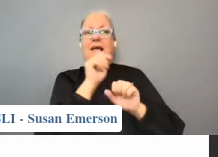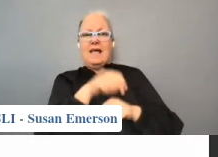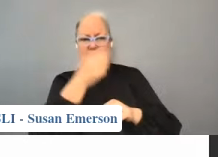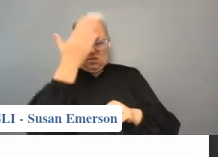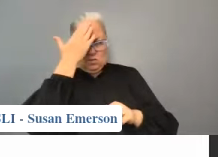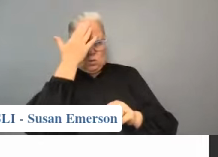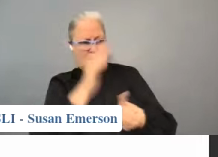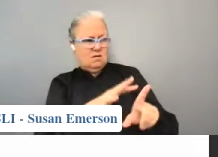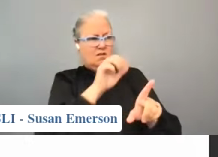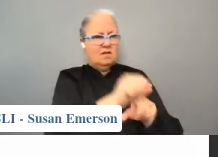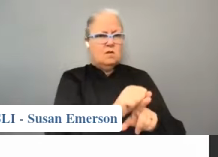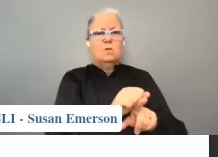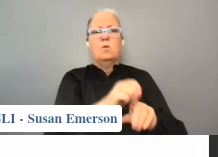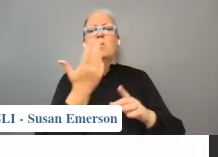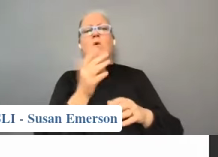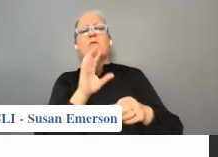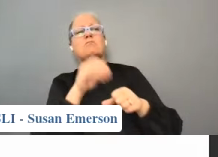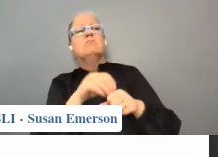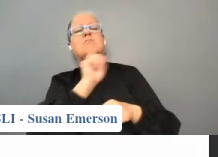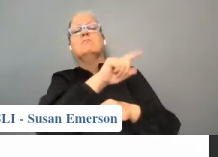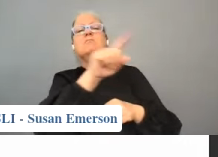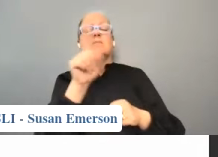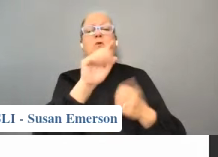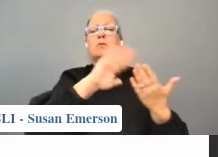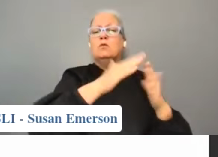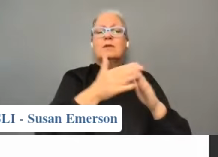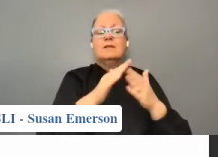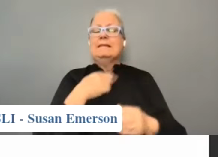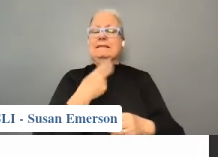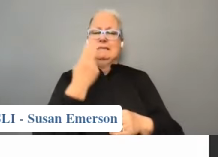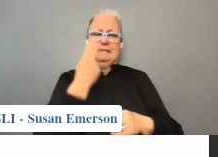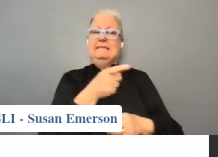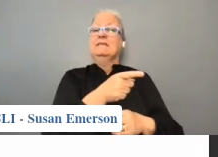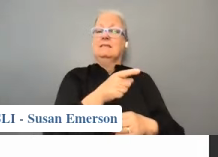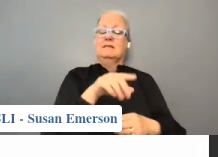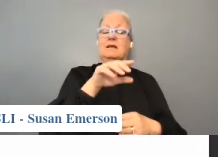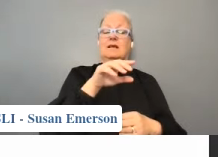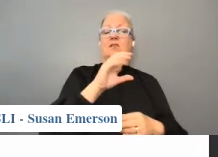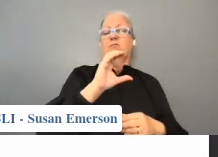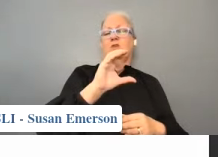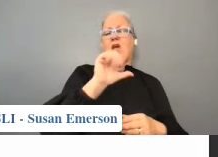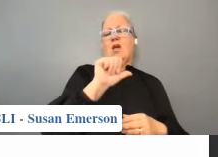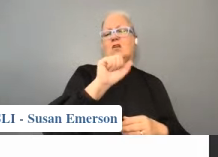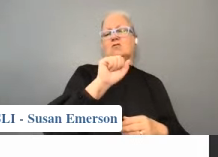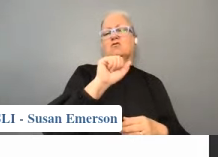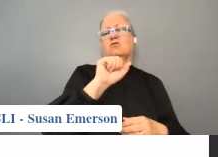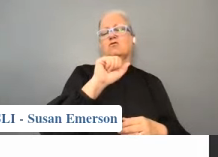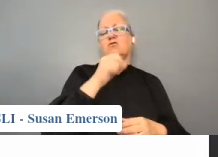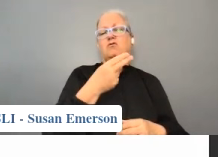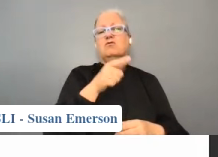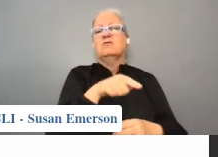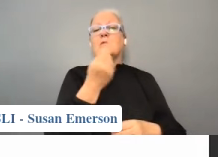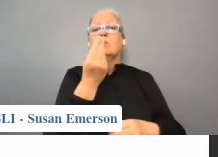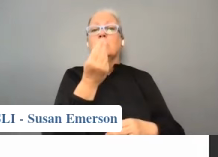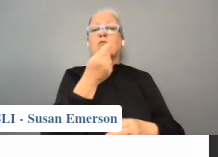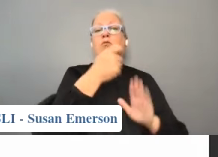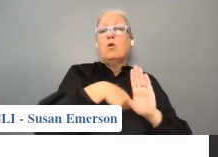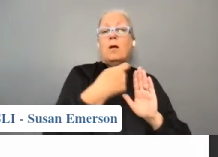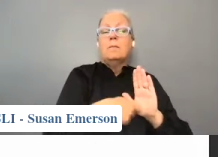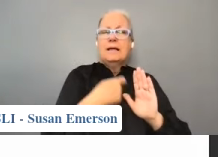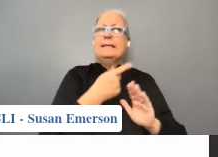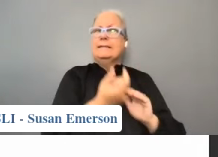in the community. We do see this a lot with cash transfers, a lot with public works programs. But you could also imagine how it could